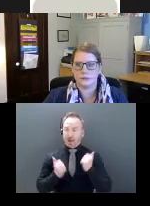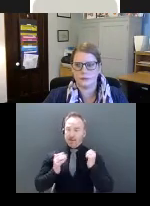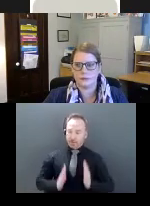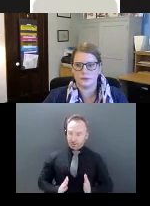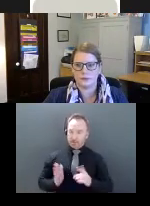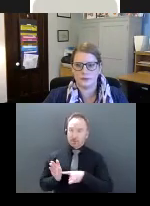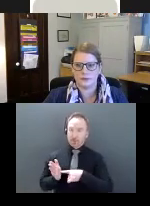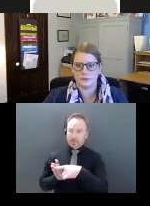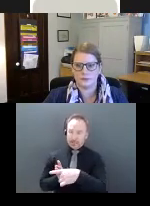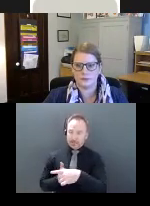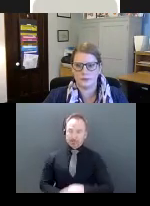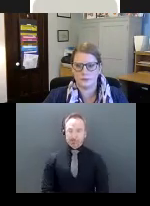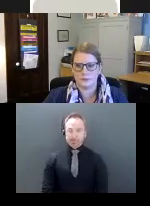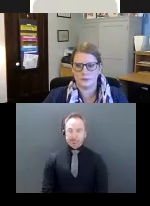happening,